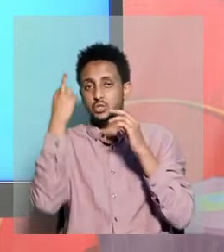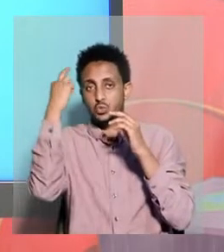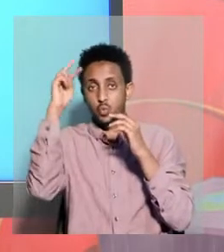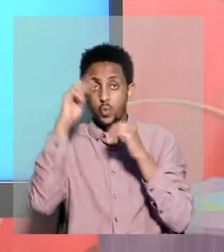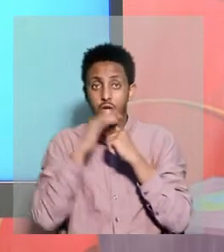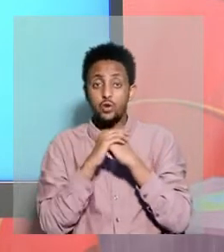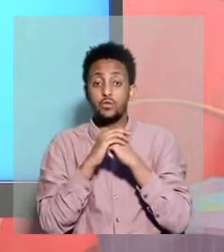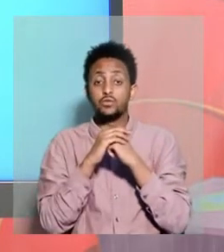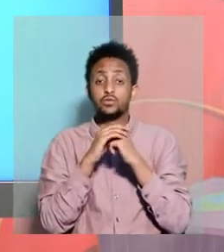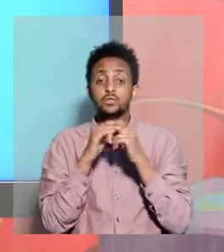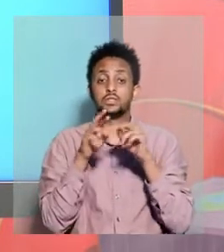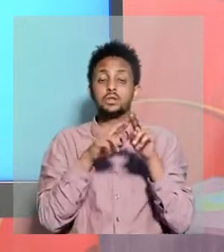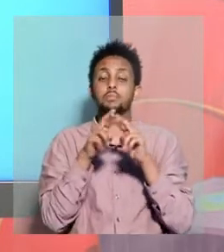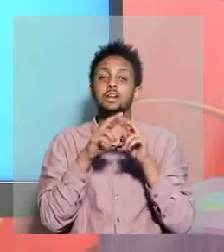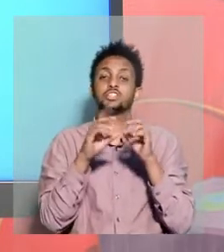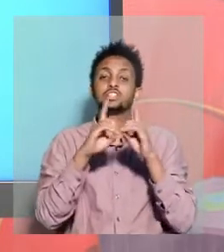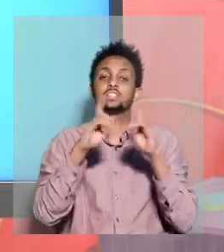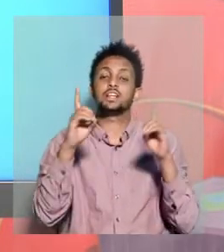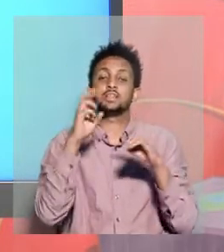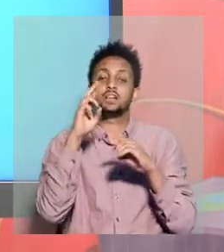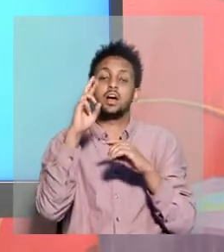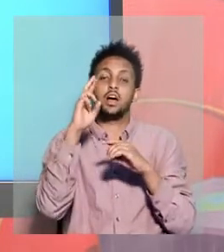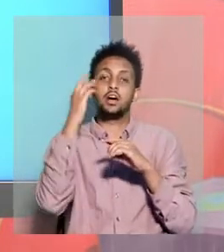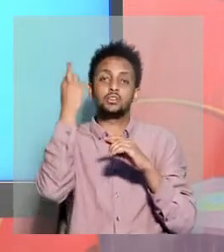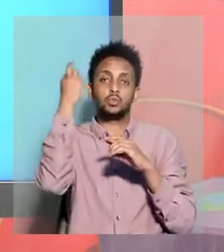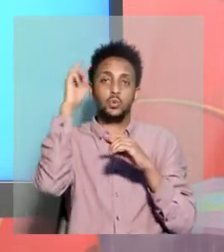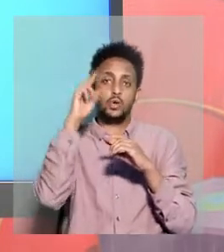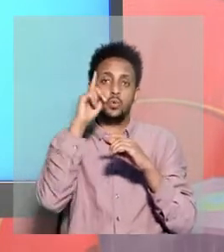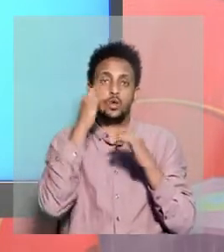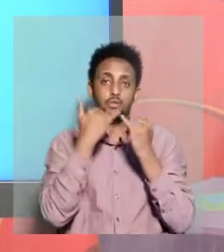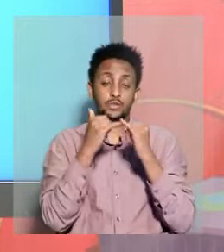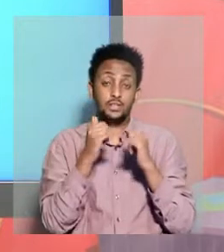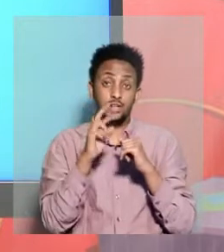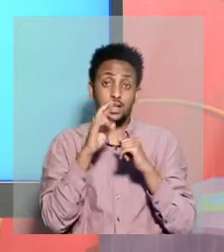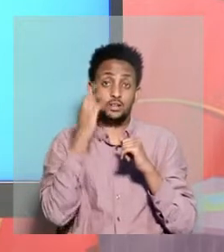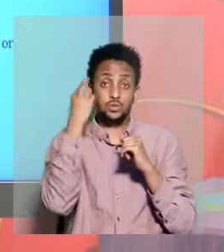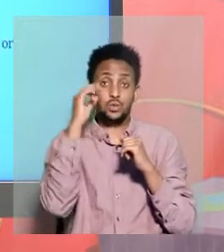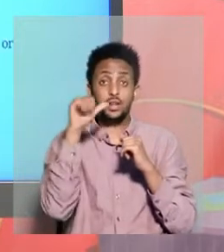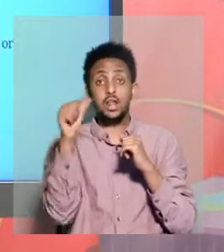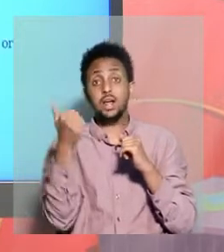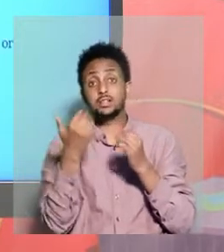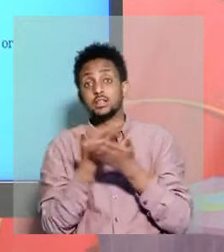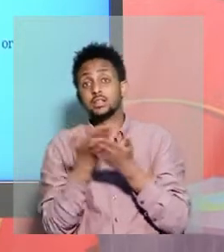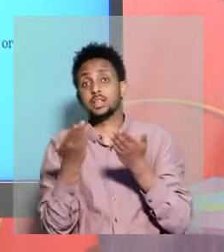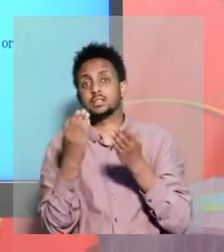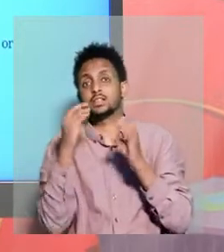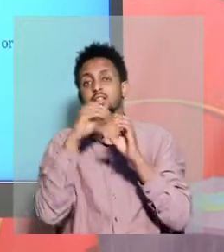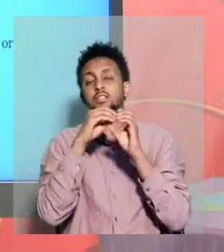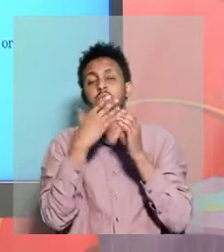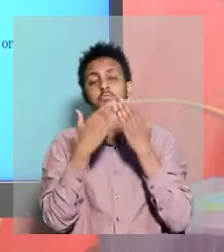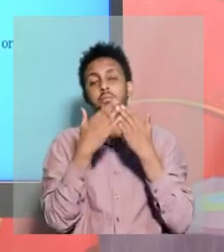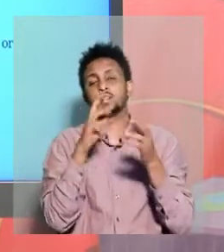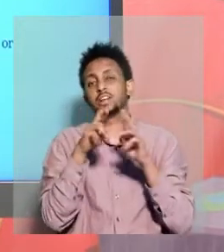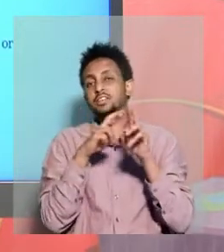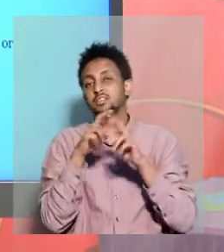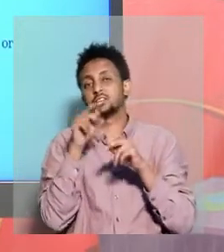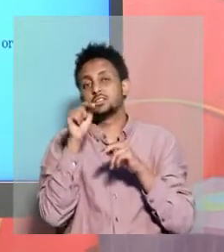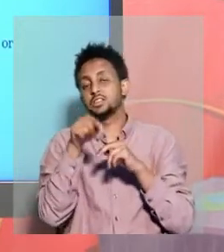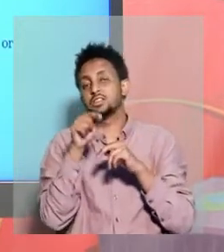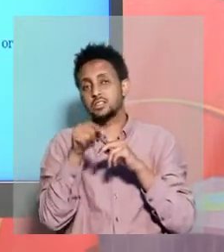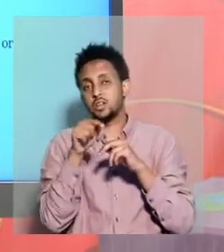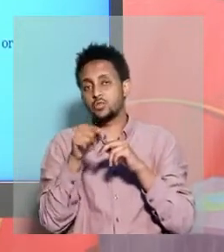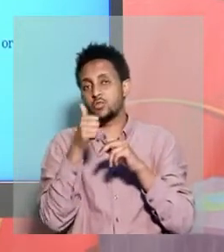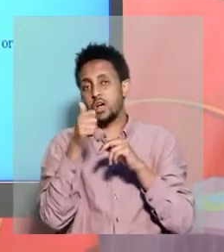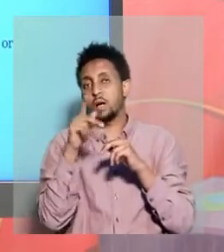of the separation distance r squared. This is one of the cases. And the other case is intensity might be related with that of